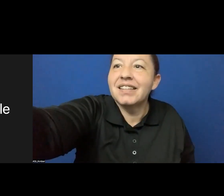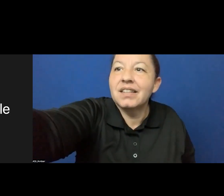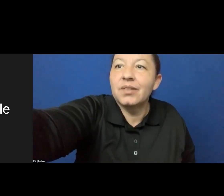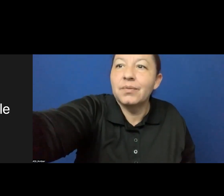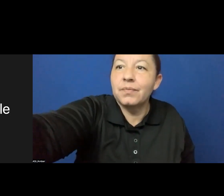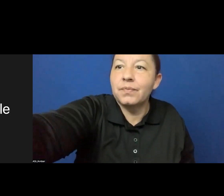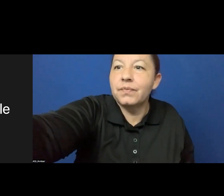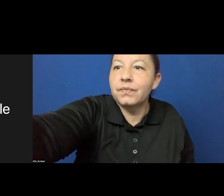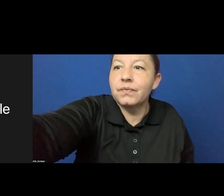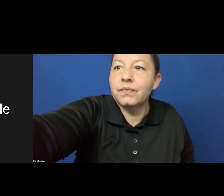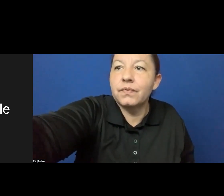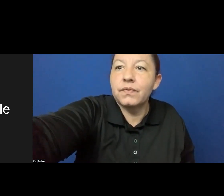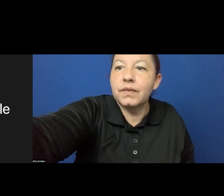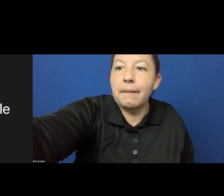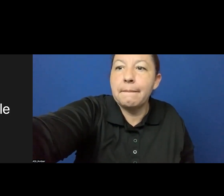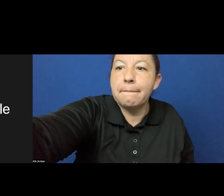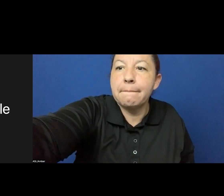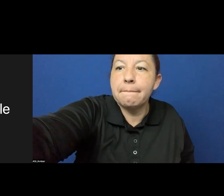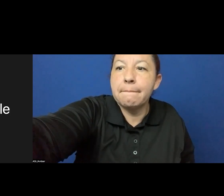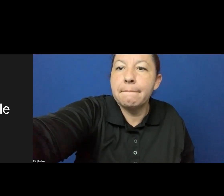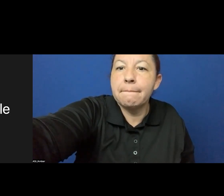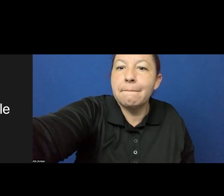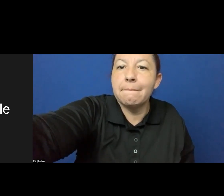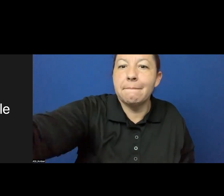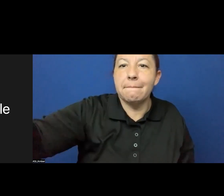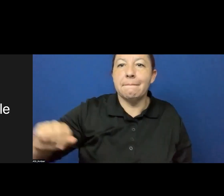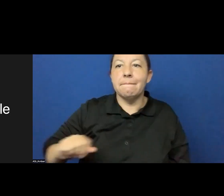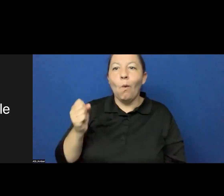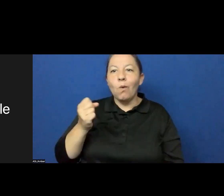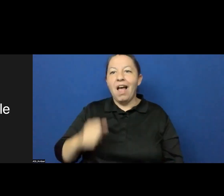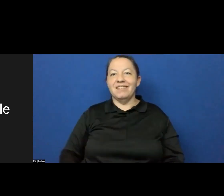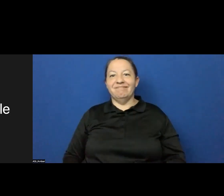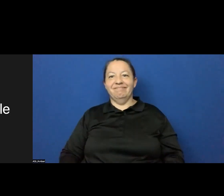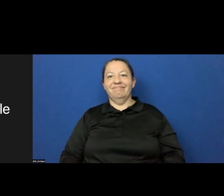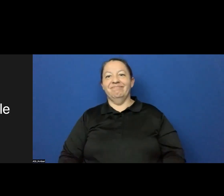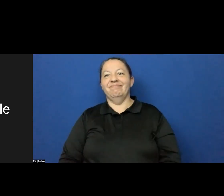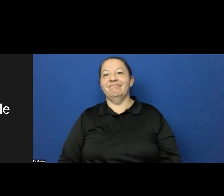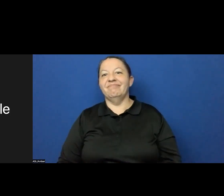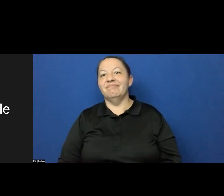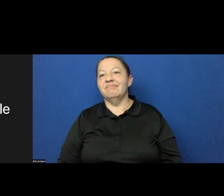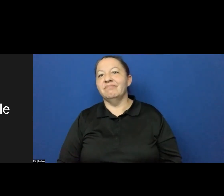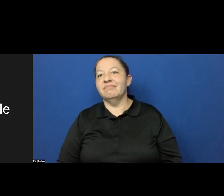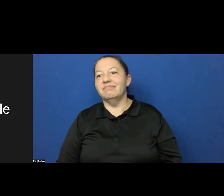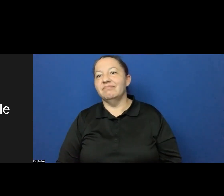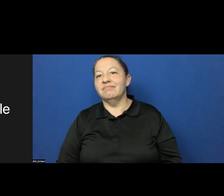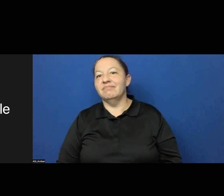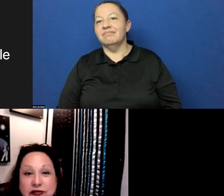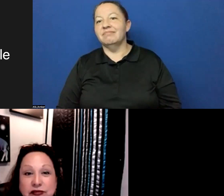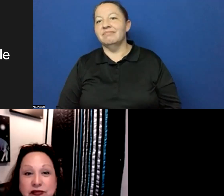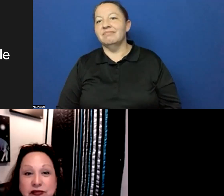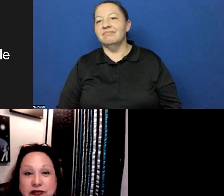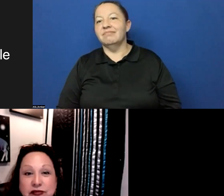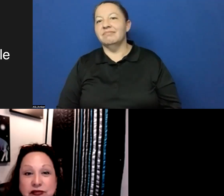opportunity for, hold on. Gonna get you back in here. Oh, something, it does something